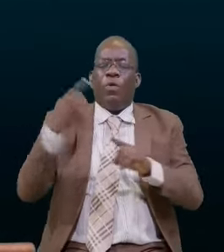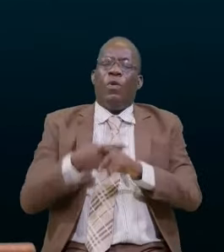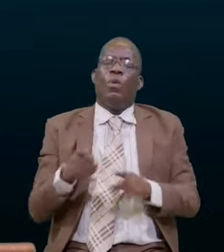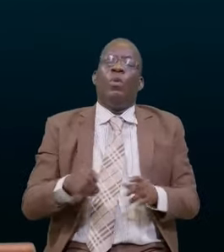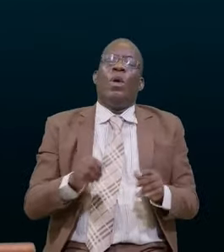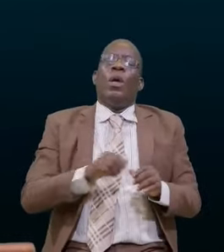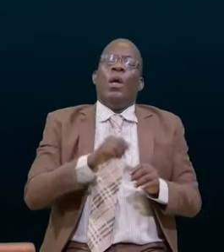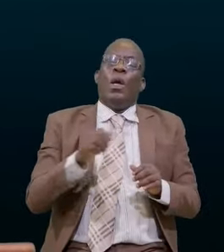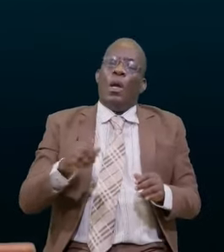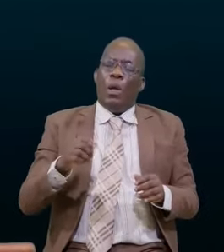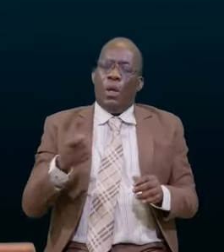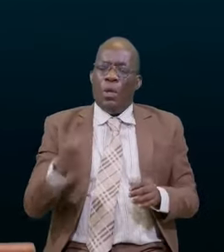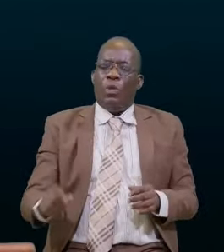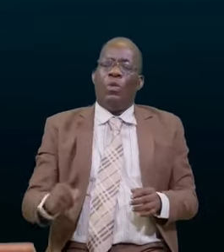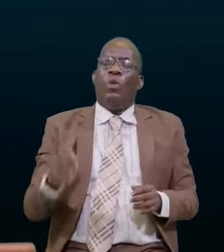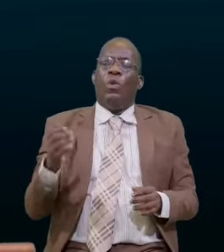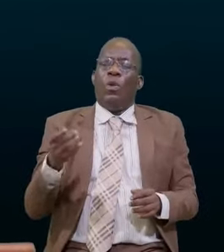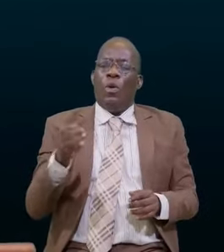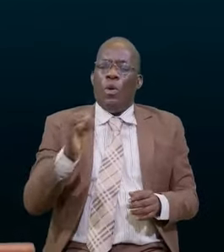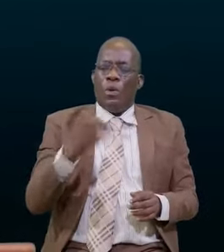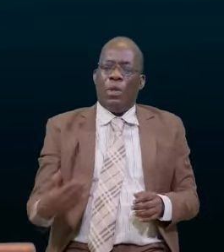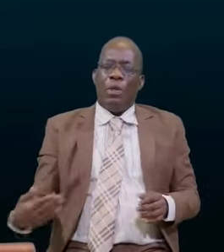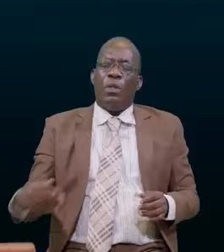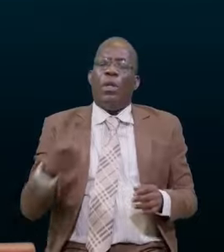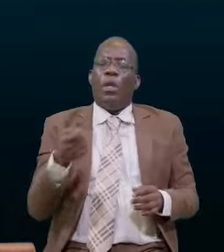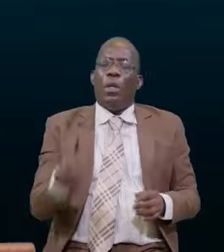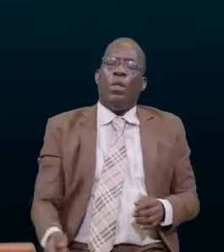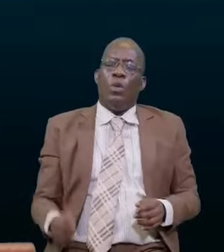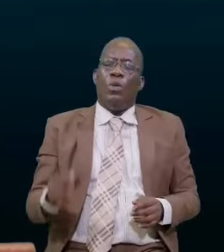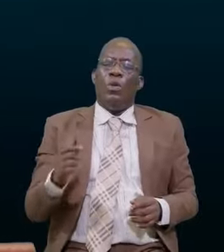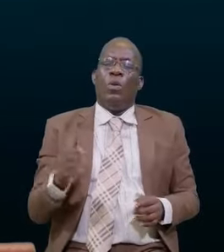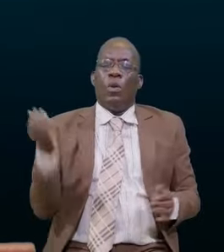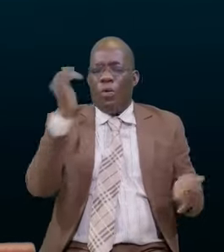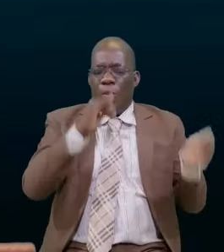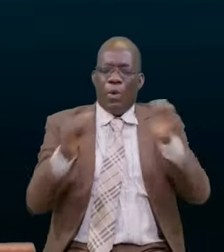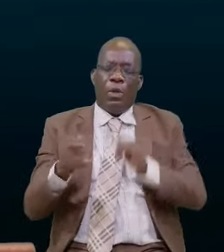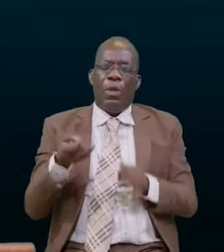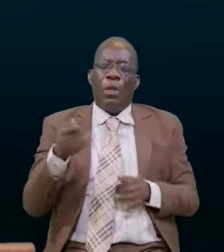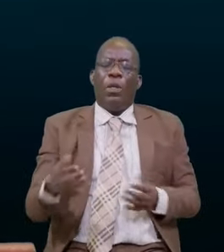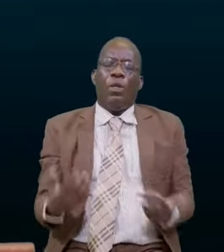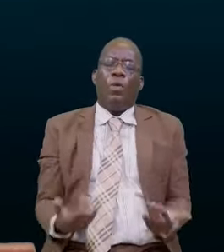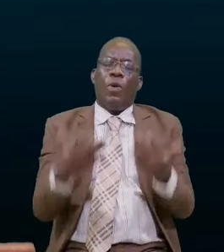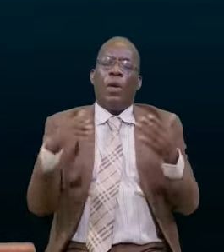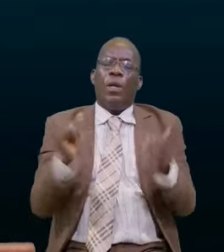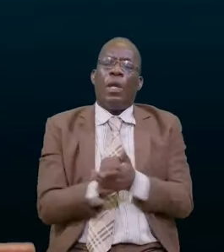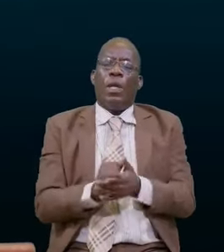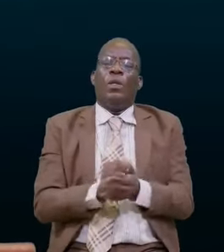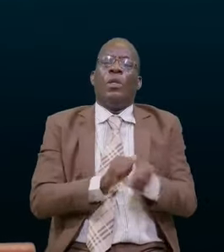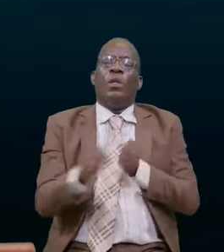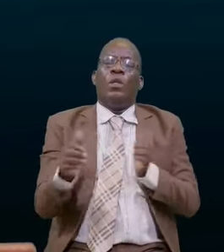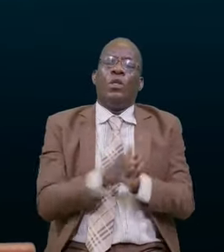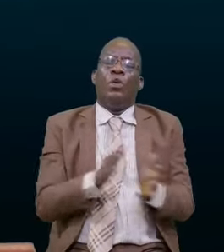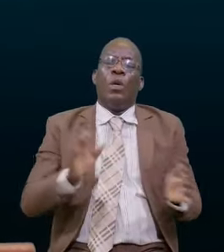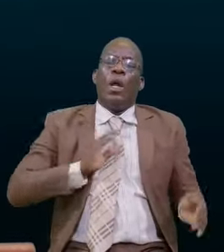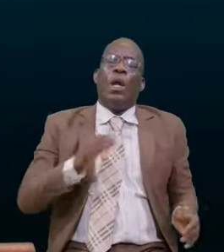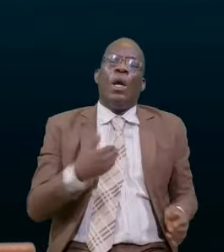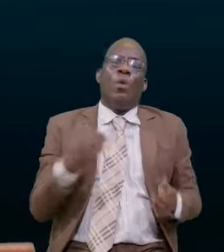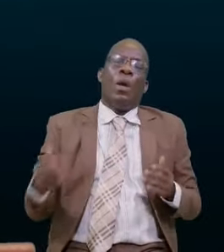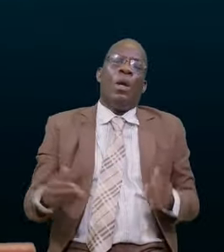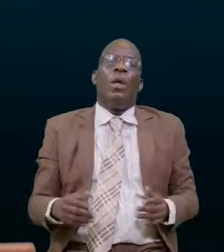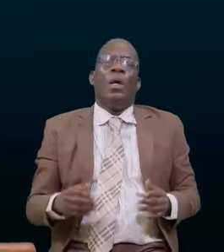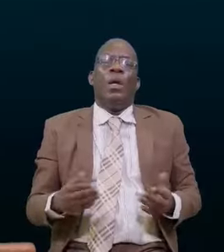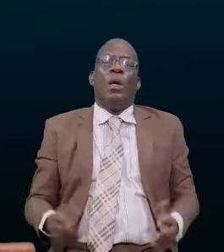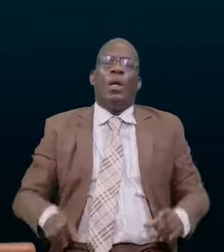association with the little little fire that are really consuming our spiritual lives association with all those